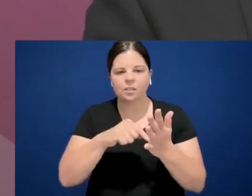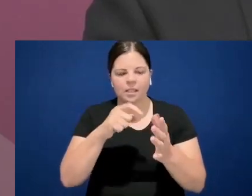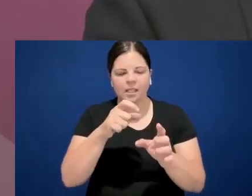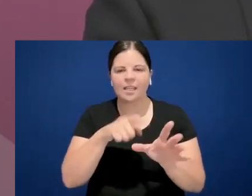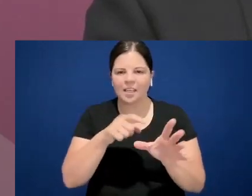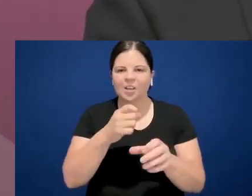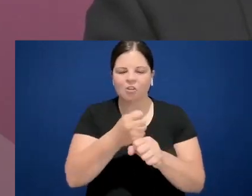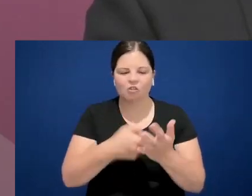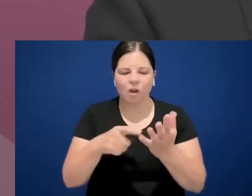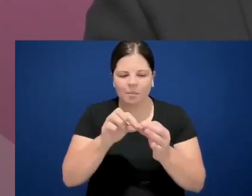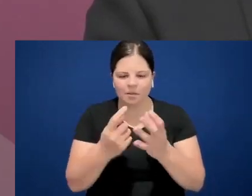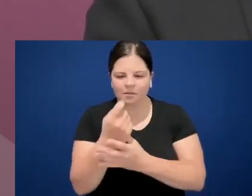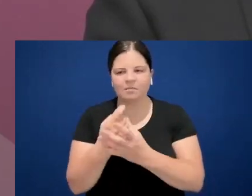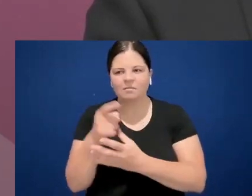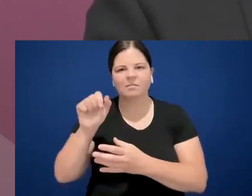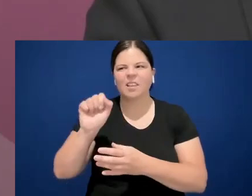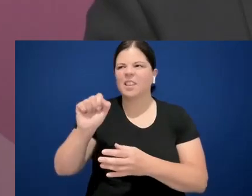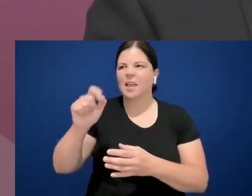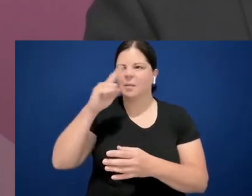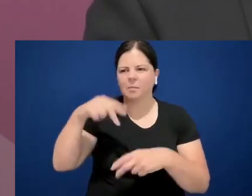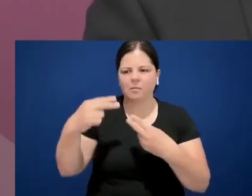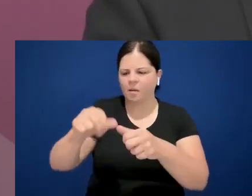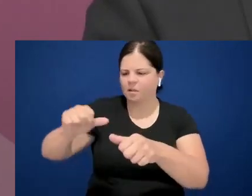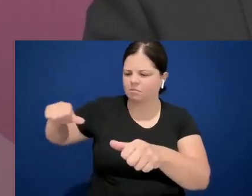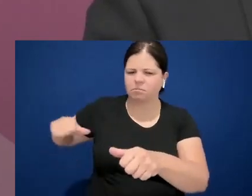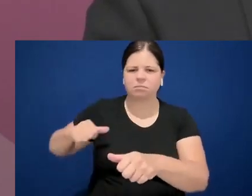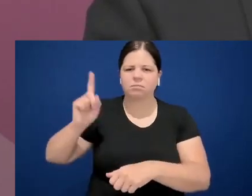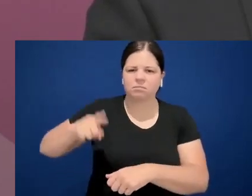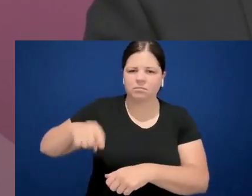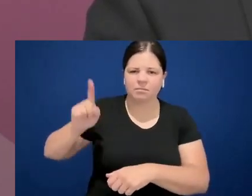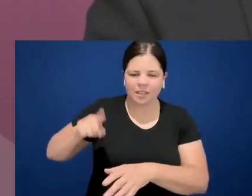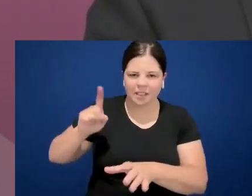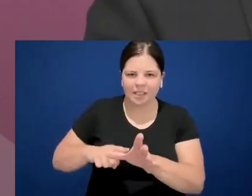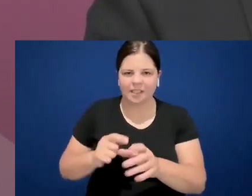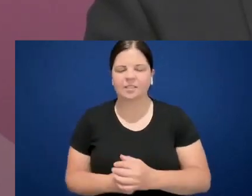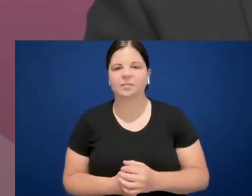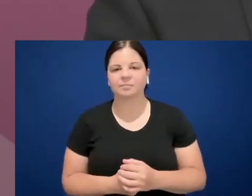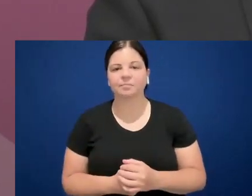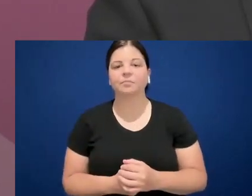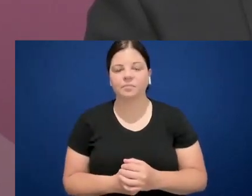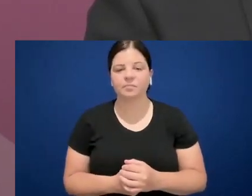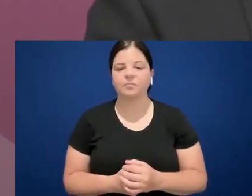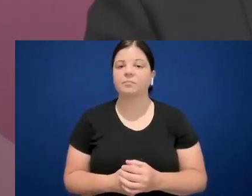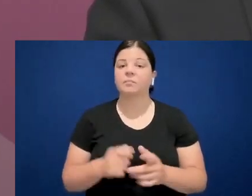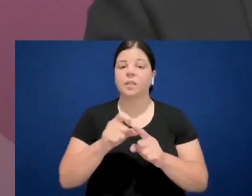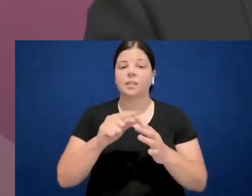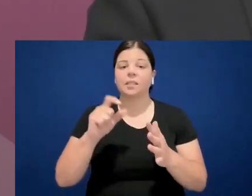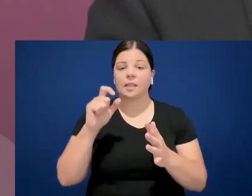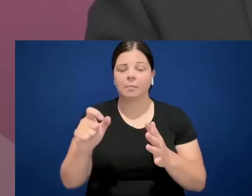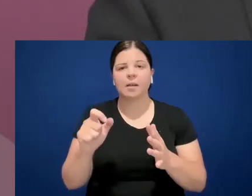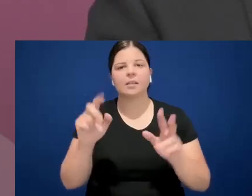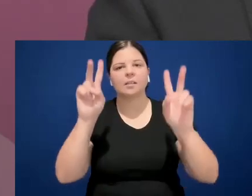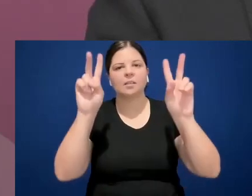on this land for millennia. The Wurundjeri Woiwurrung season for December is Garrawang, or kangaroo apple